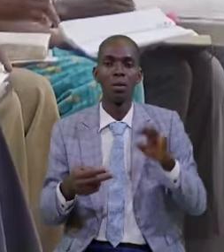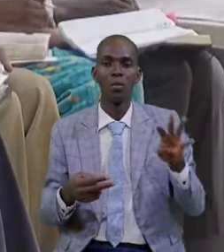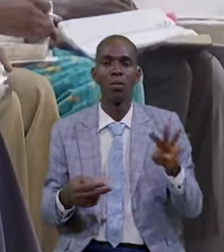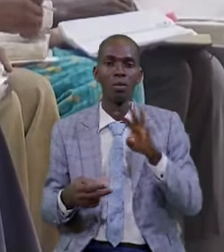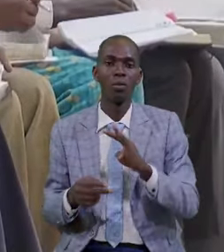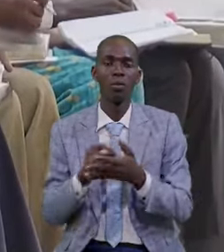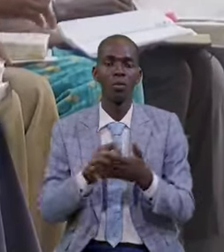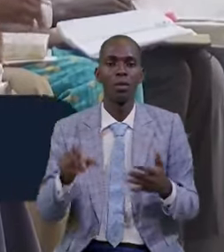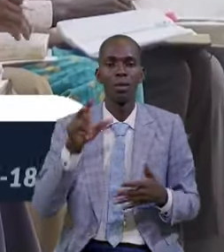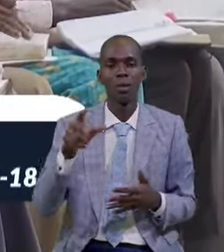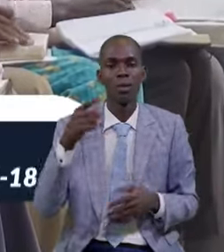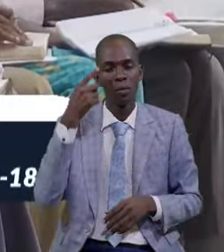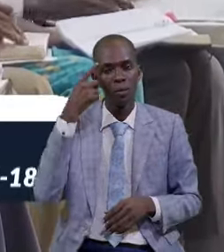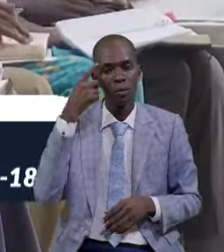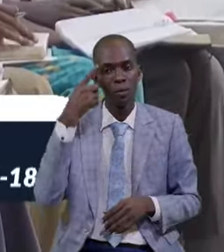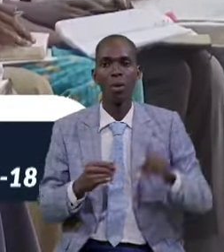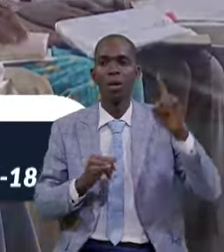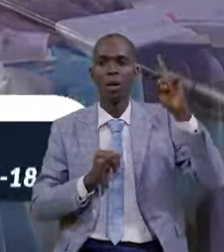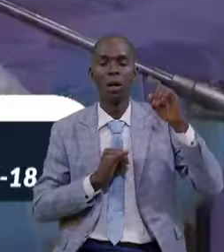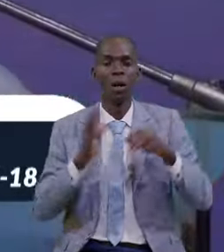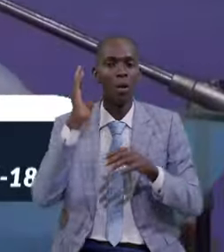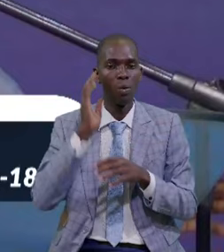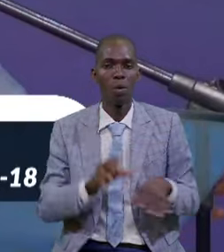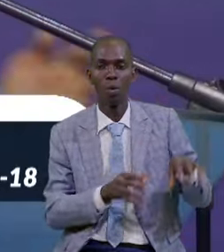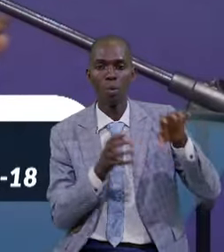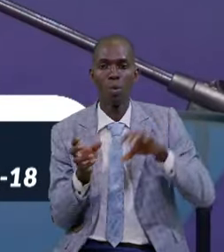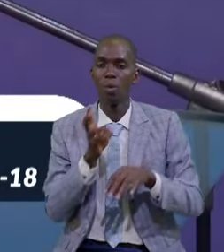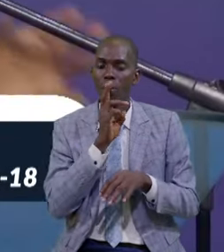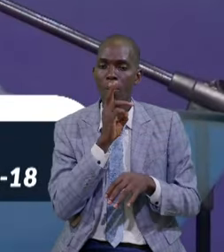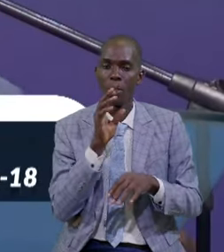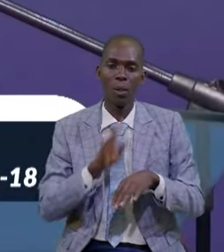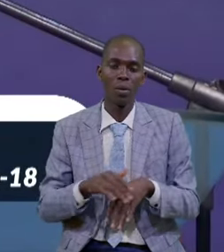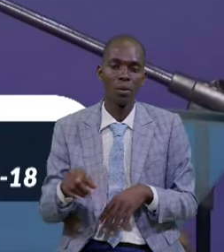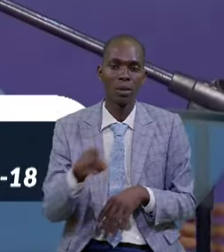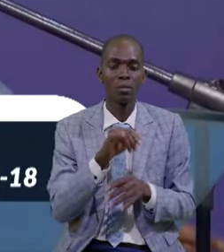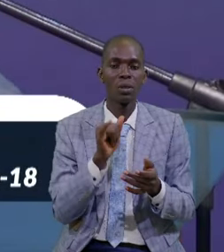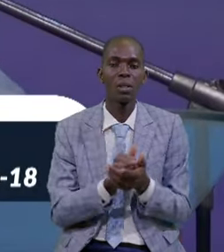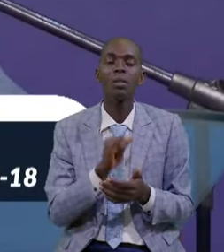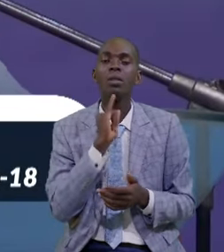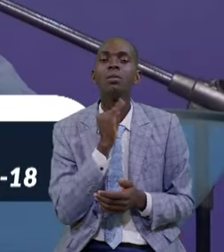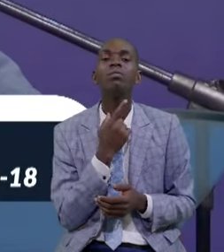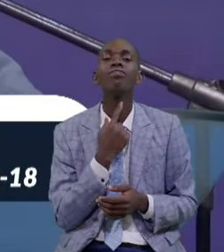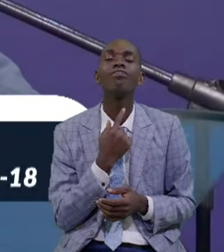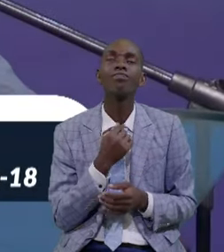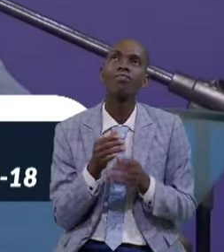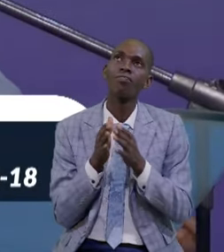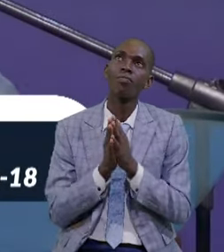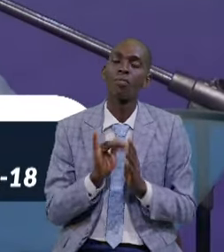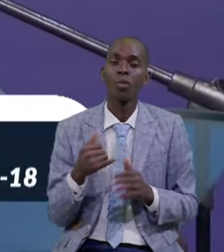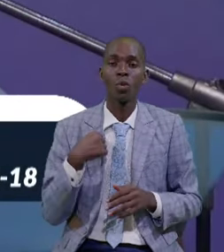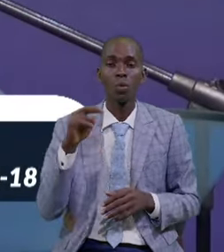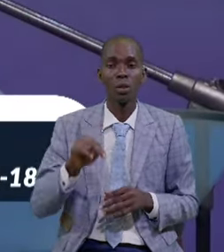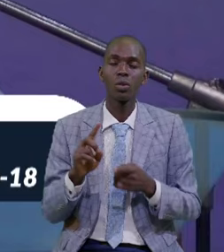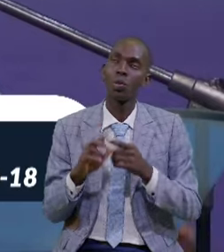will pour water upon him that is thirsty. We have to be thirsty. If